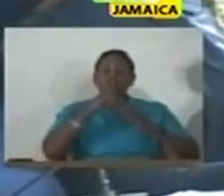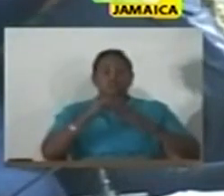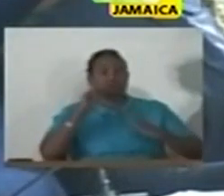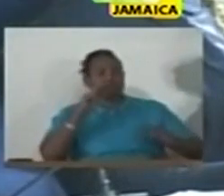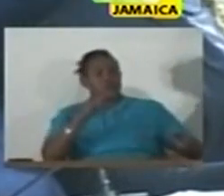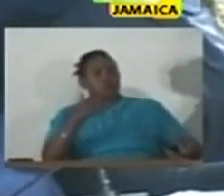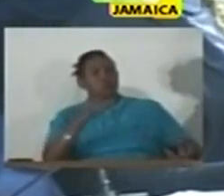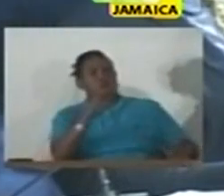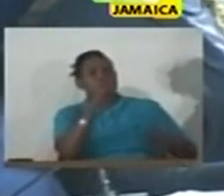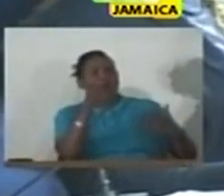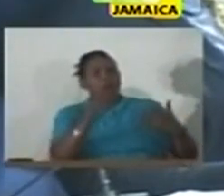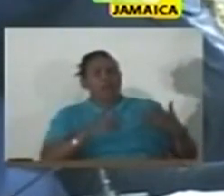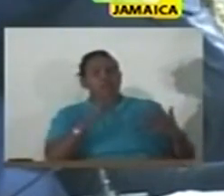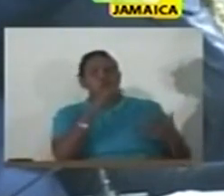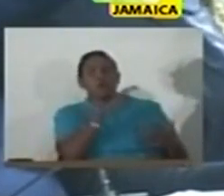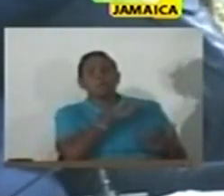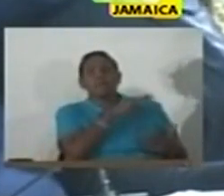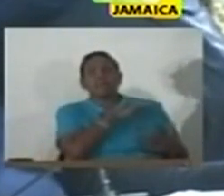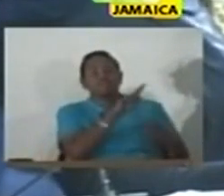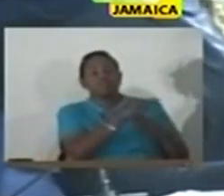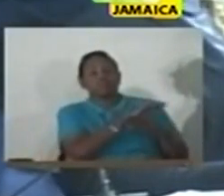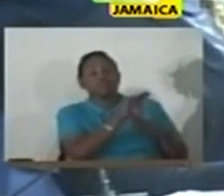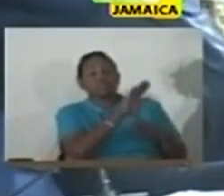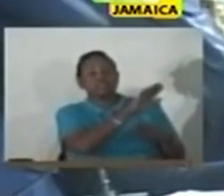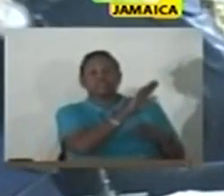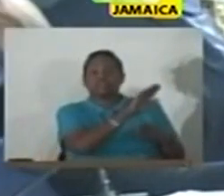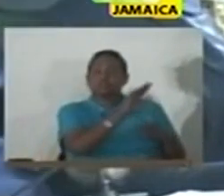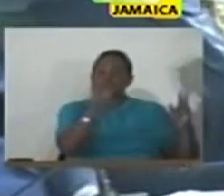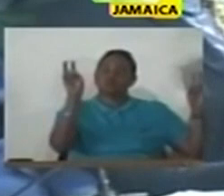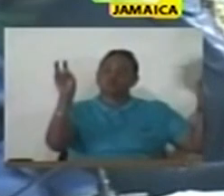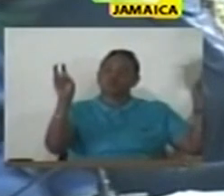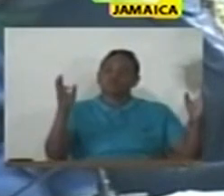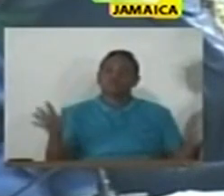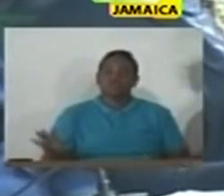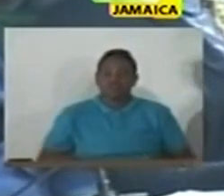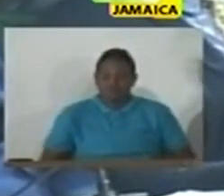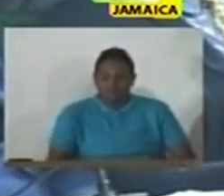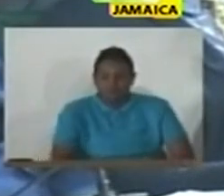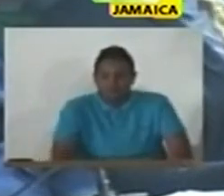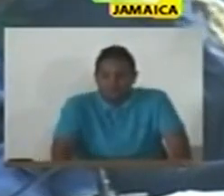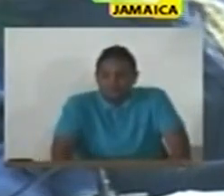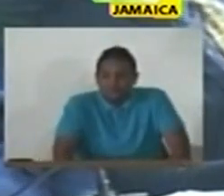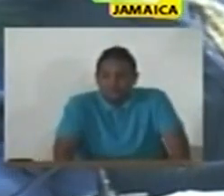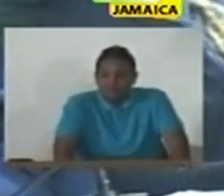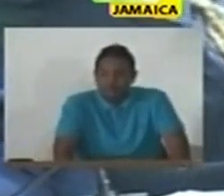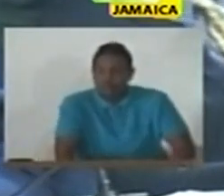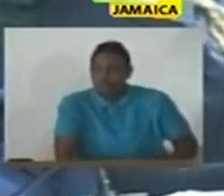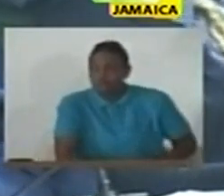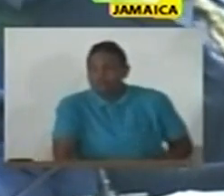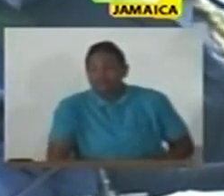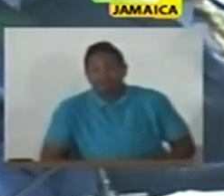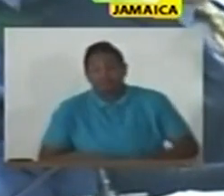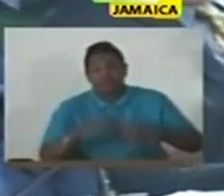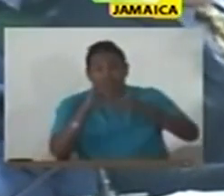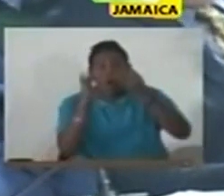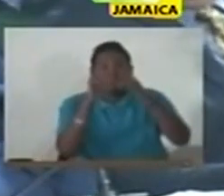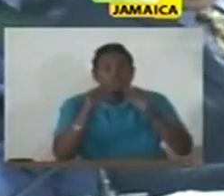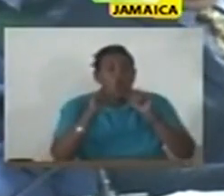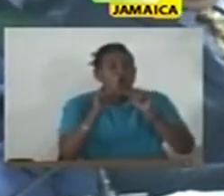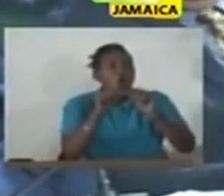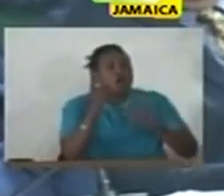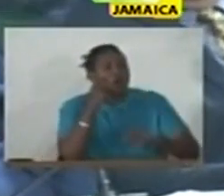highlights that will benefit the industries," end of quote. The commentary continued, Mr. Speaker.